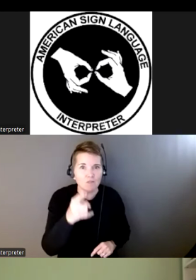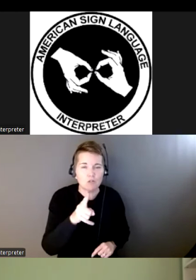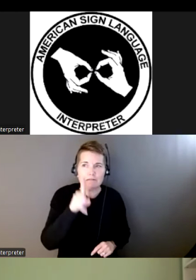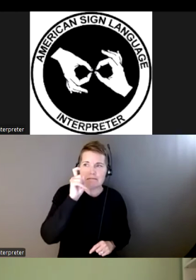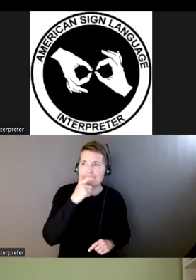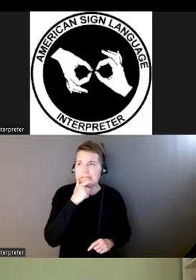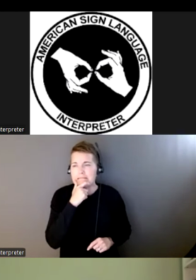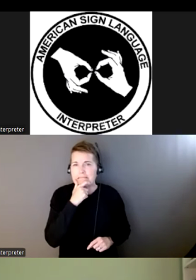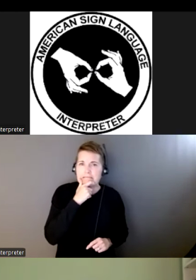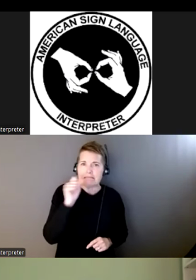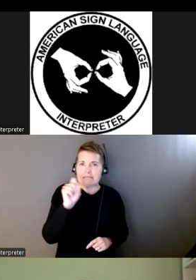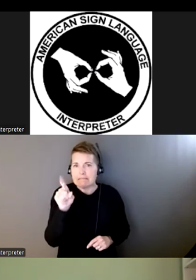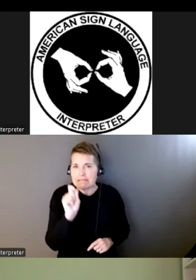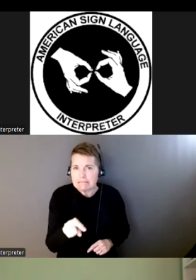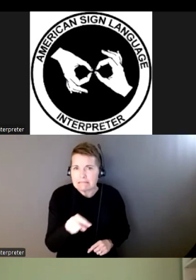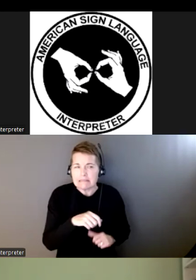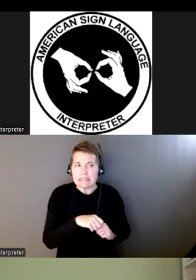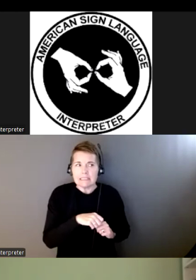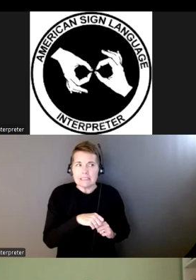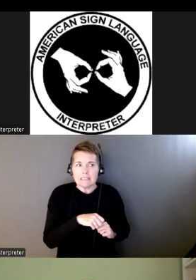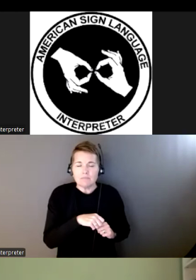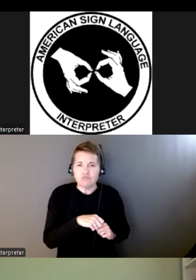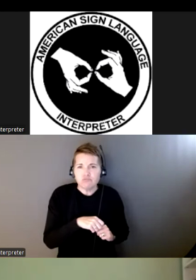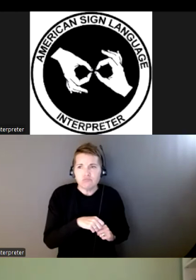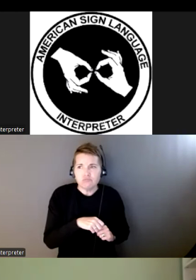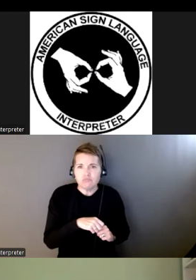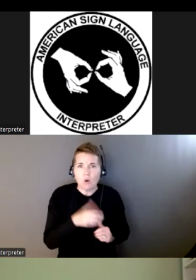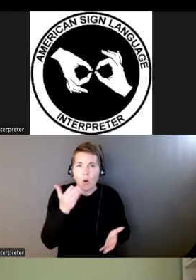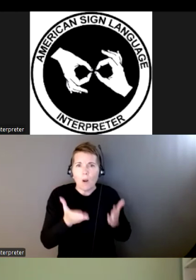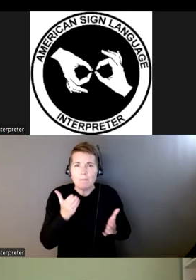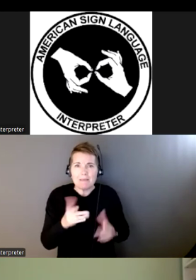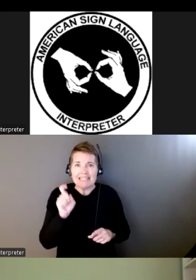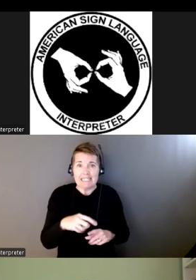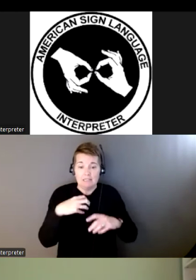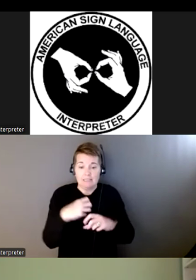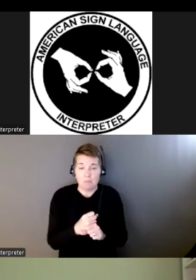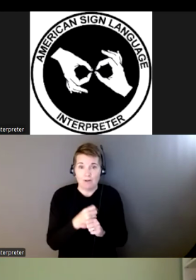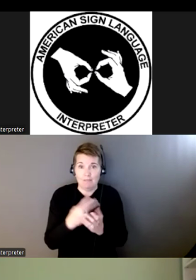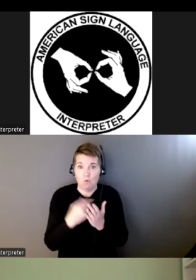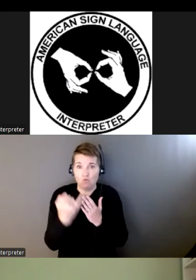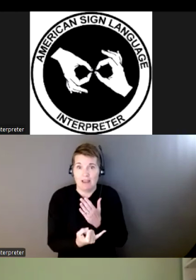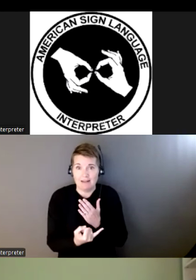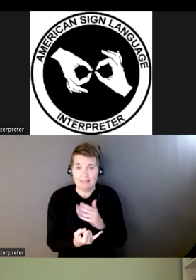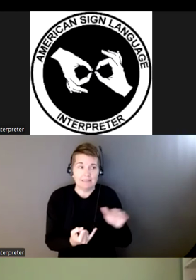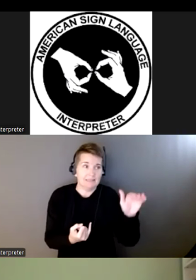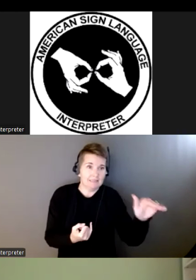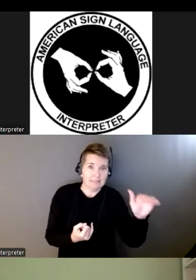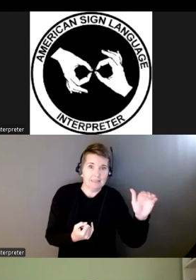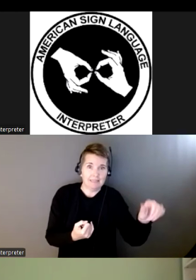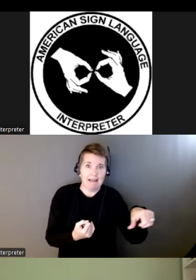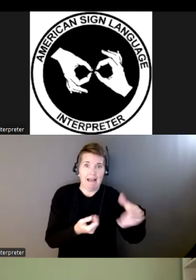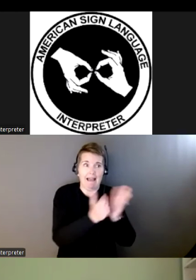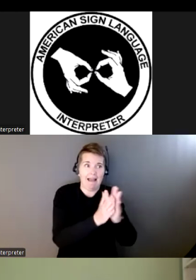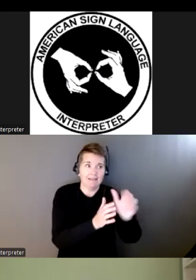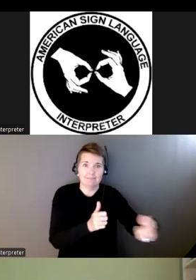of outline the idea of the project to see if it's something that could be feasible. Not that